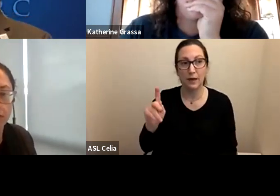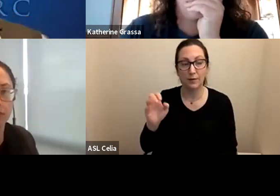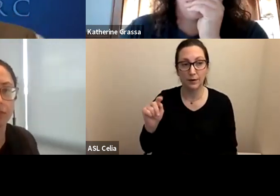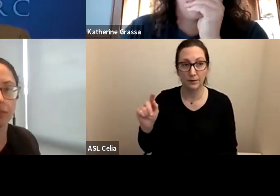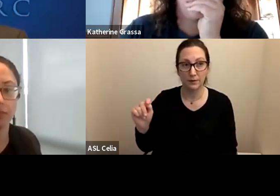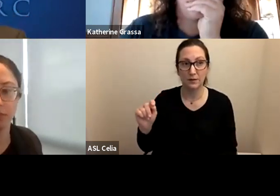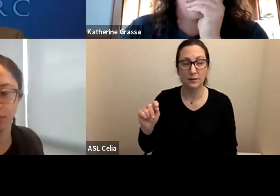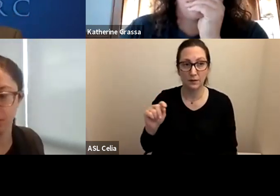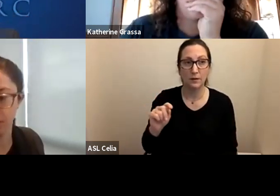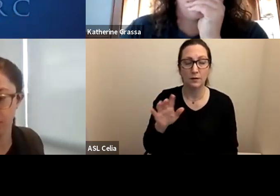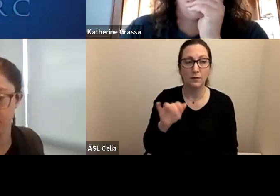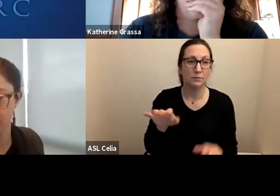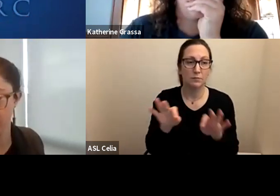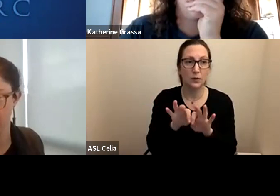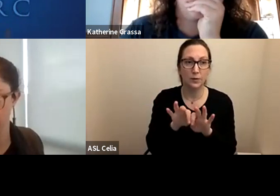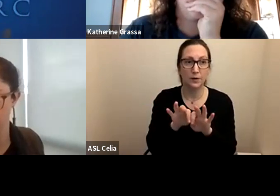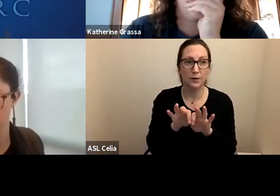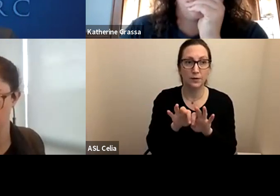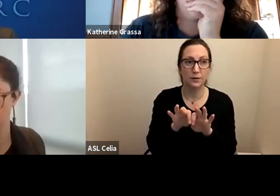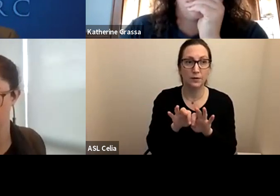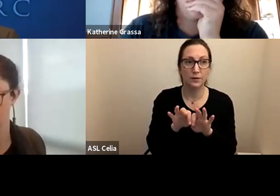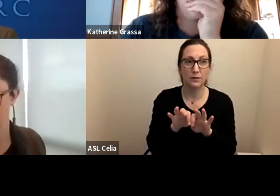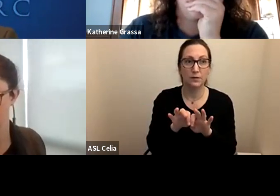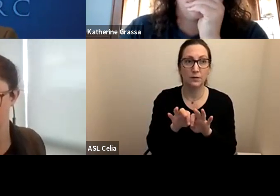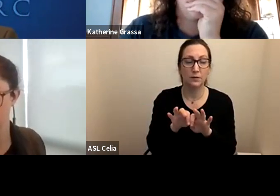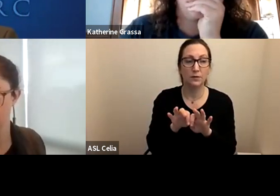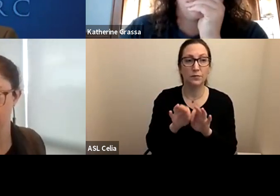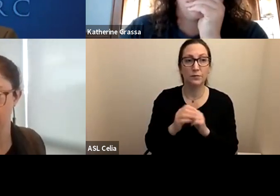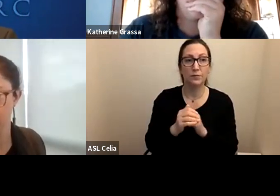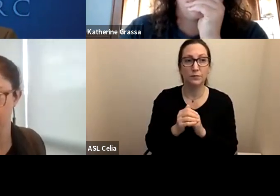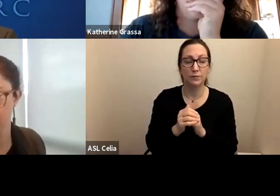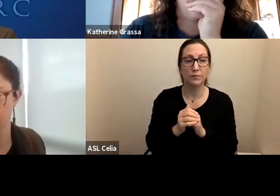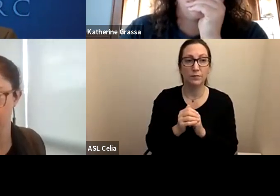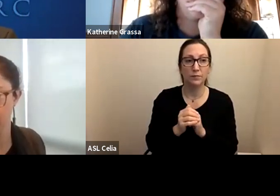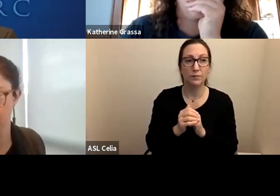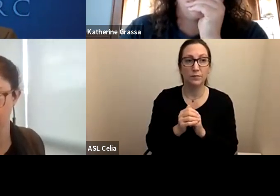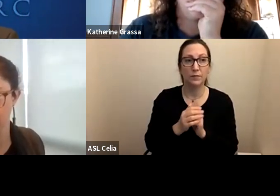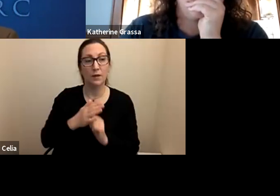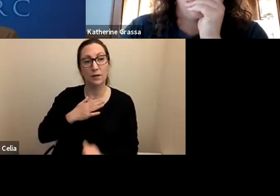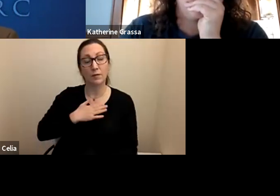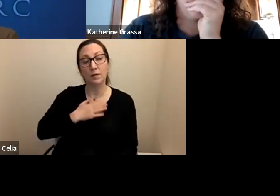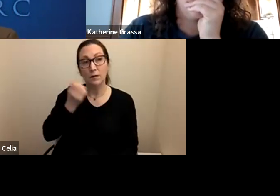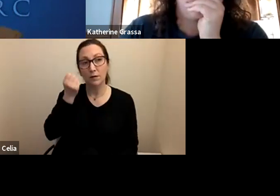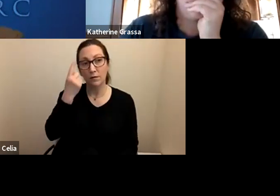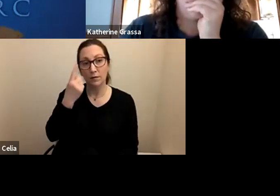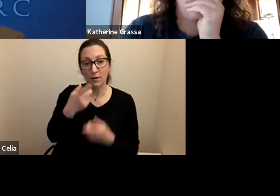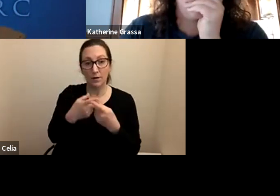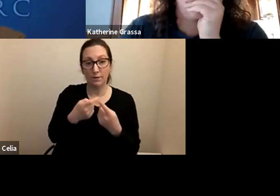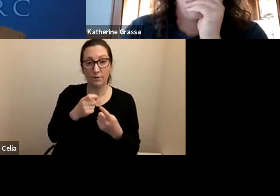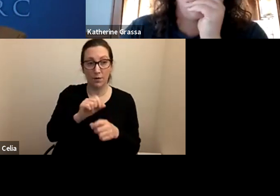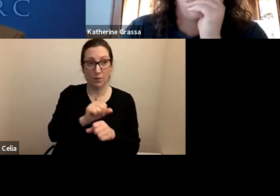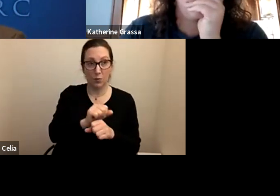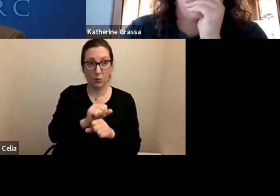an important one, and I just wanted to know in preparation for that conversation. I think my understanding from the working group's